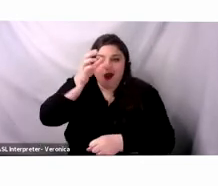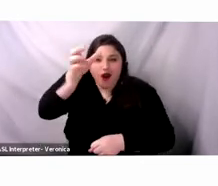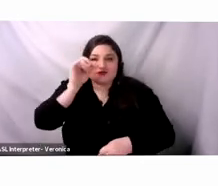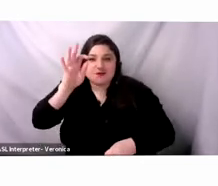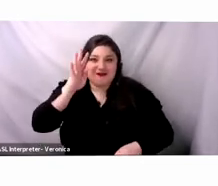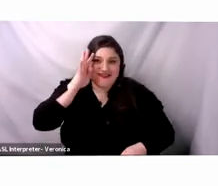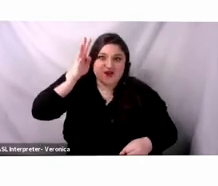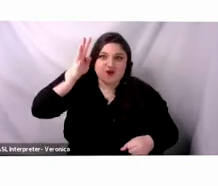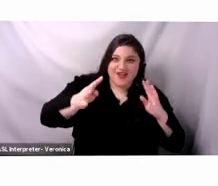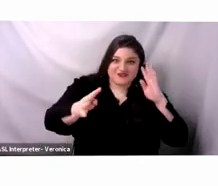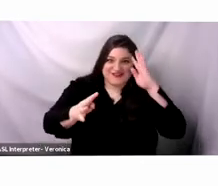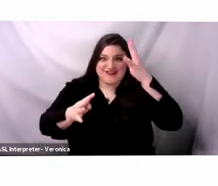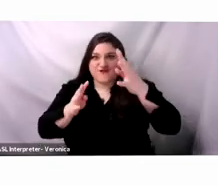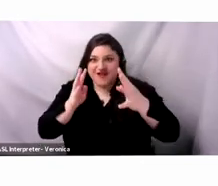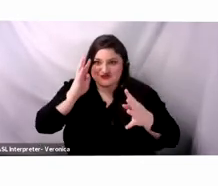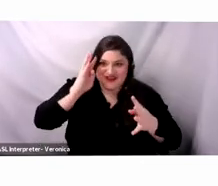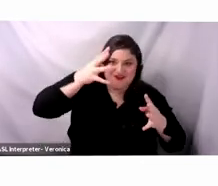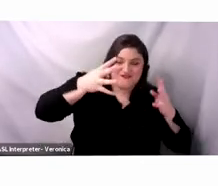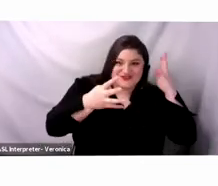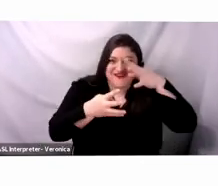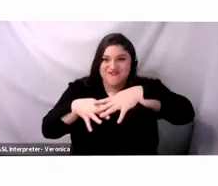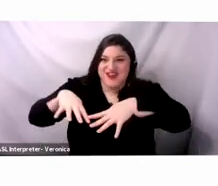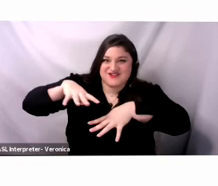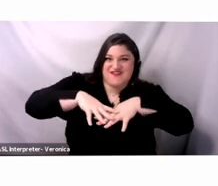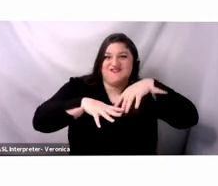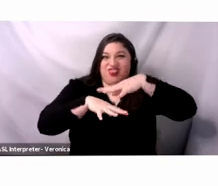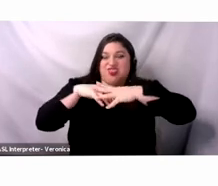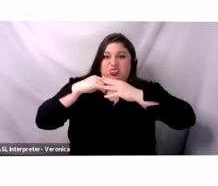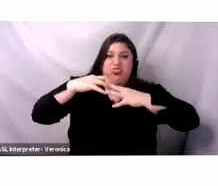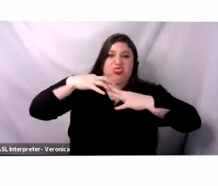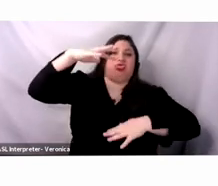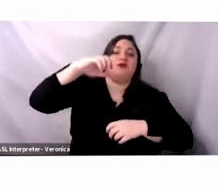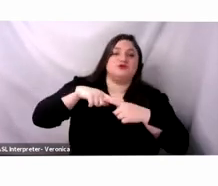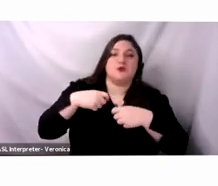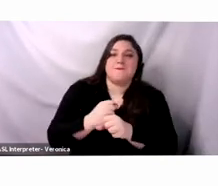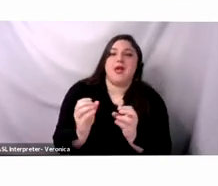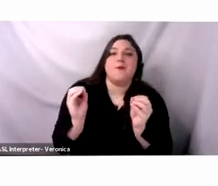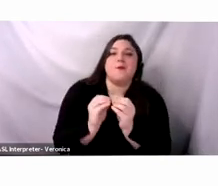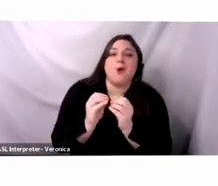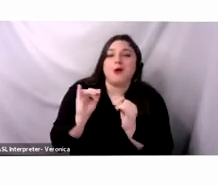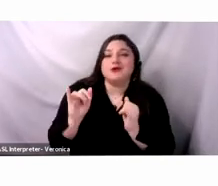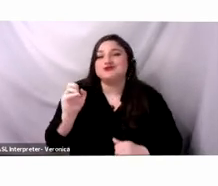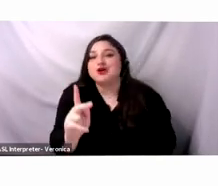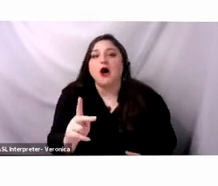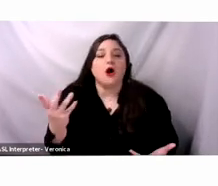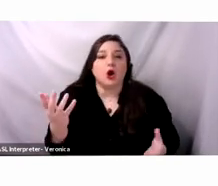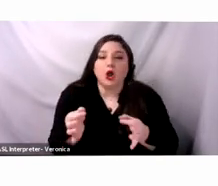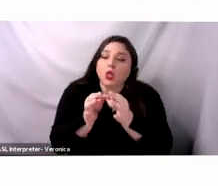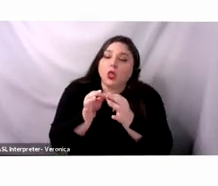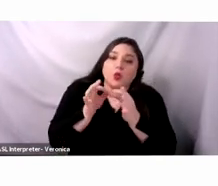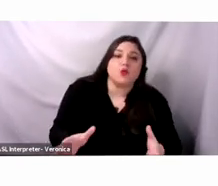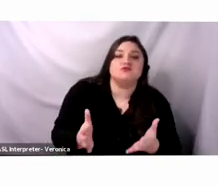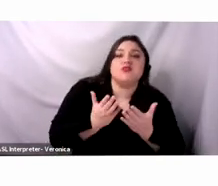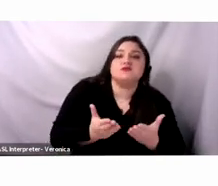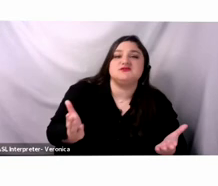useless shit to dump on the world